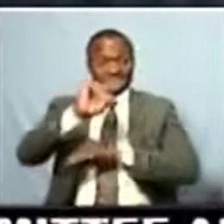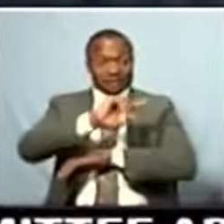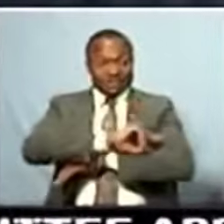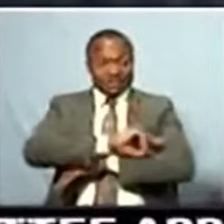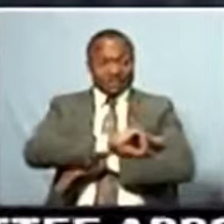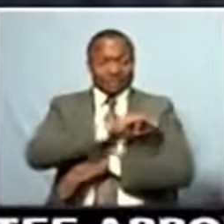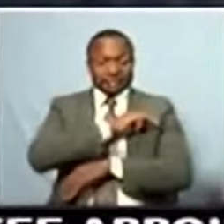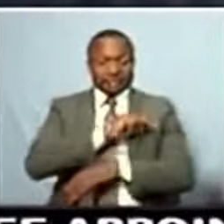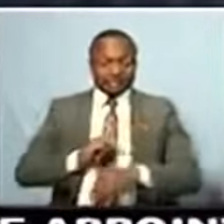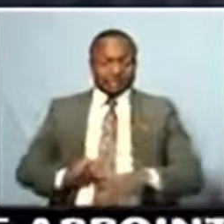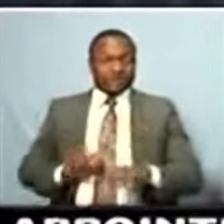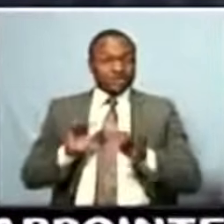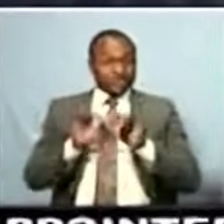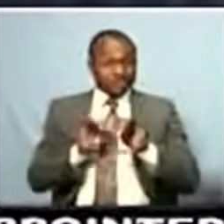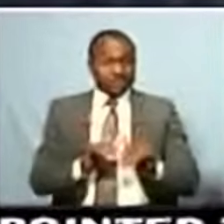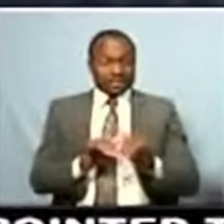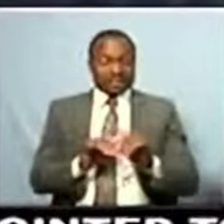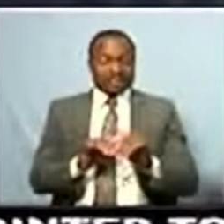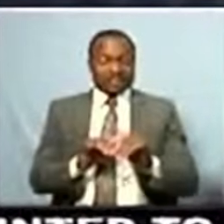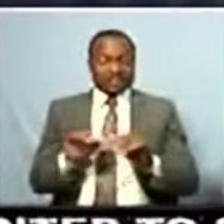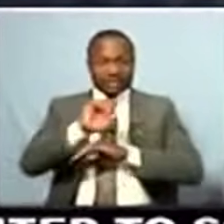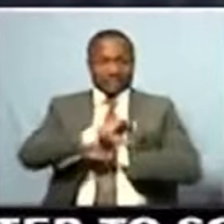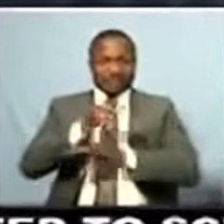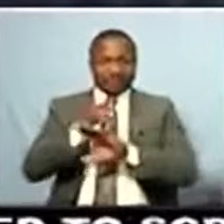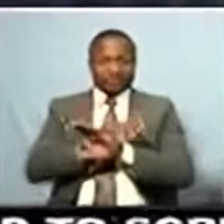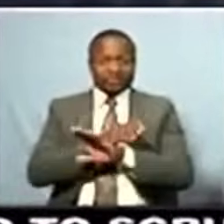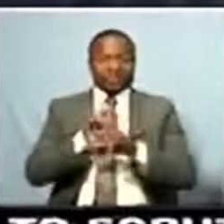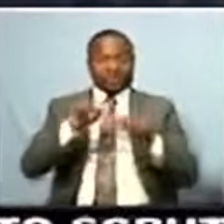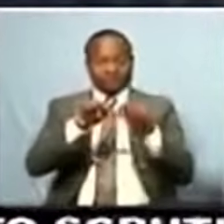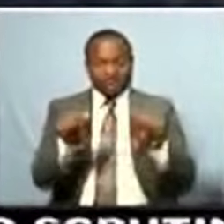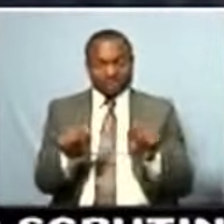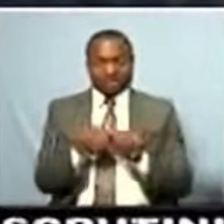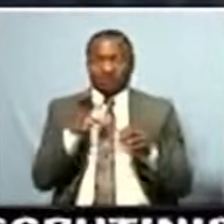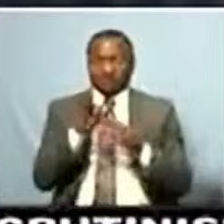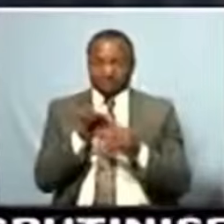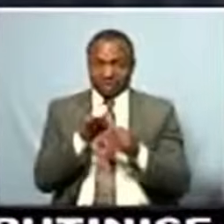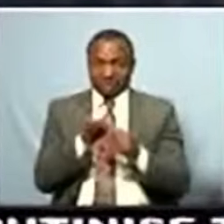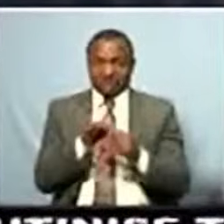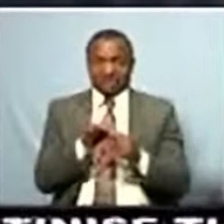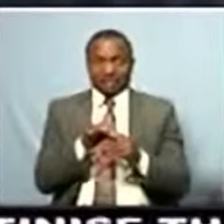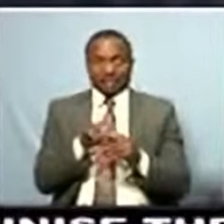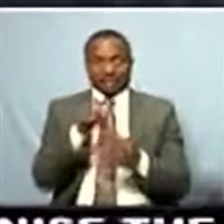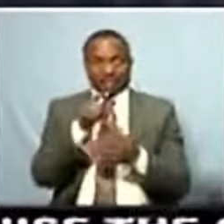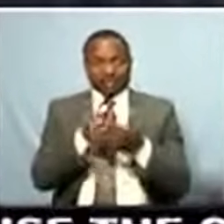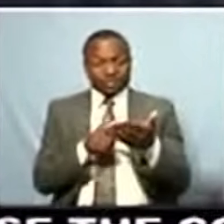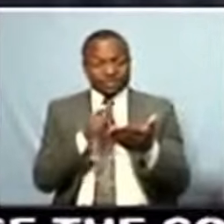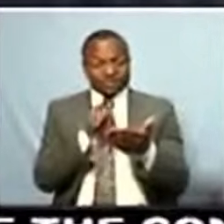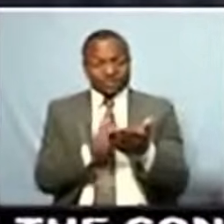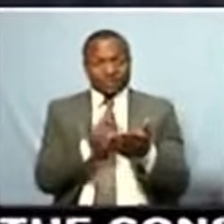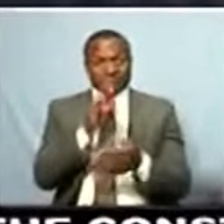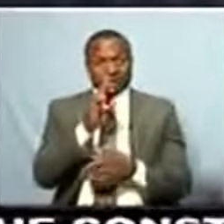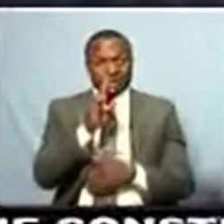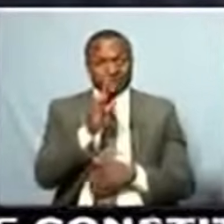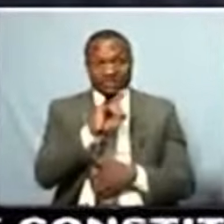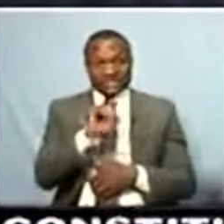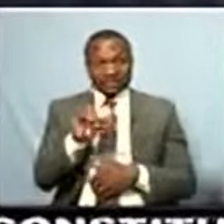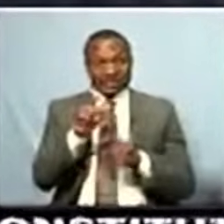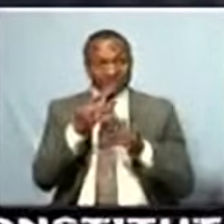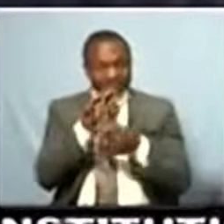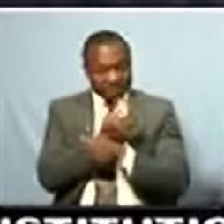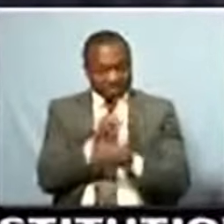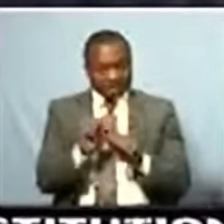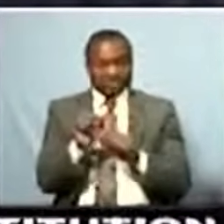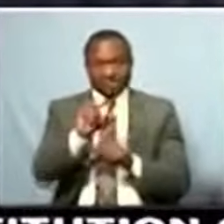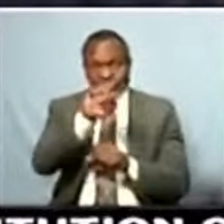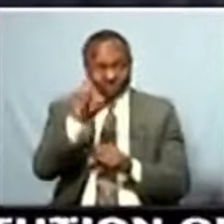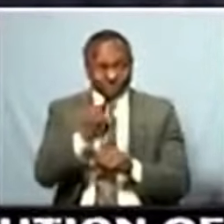MPs will remain actually a day before the general election, isn't it? Yes, so it's actually what this current bill is trying to resolve is actually the